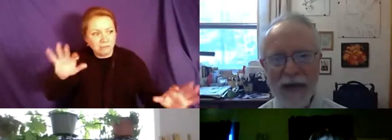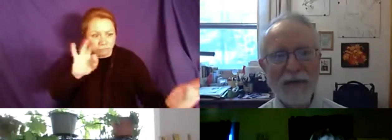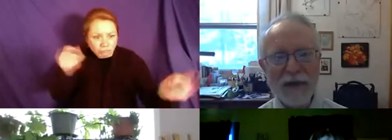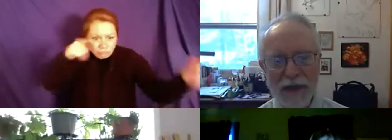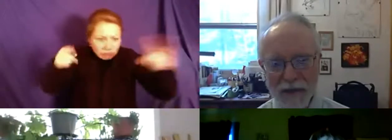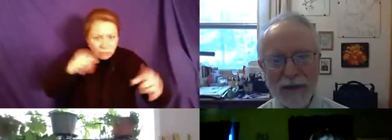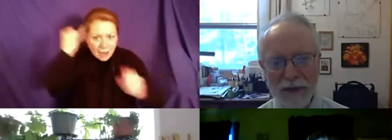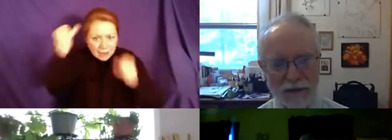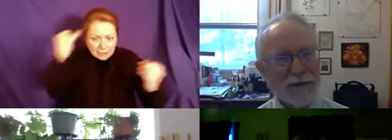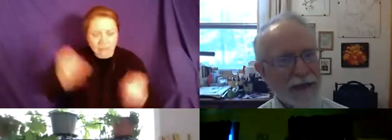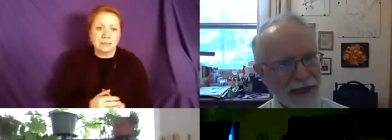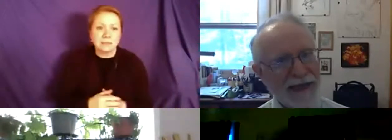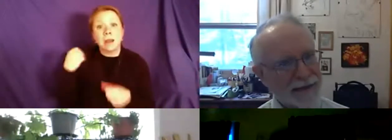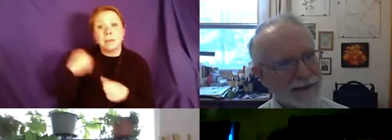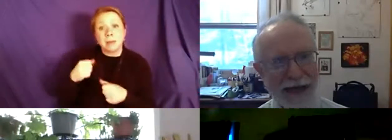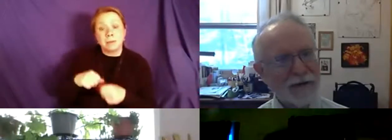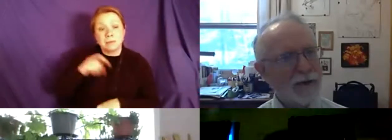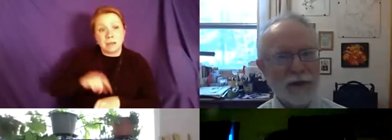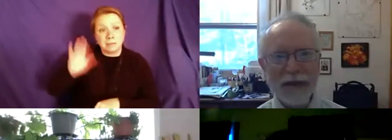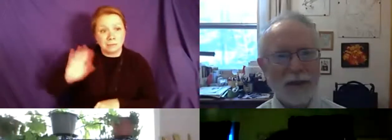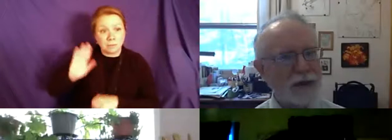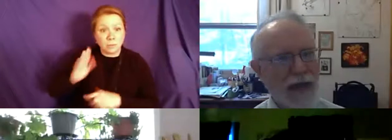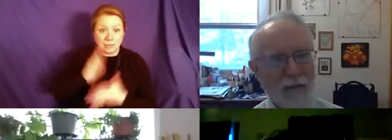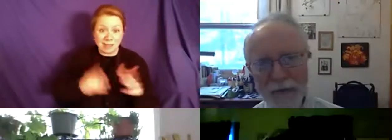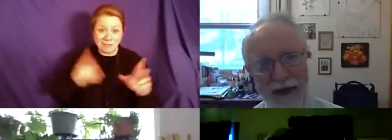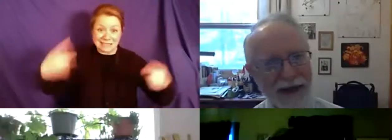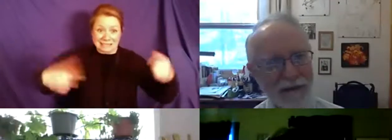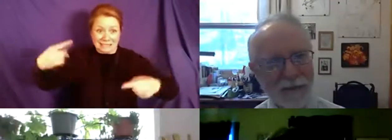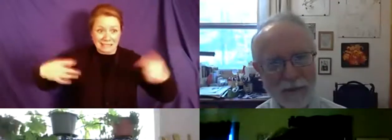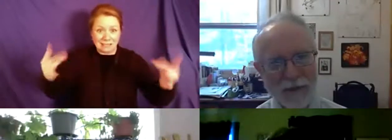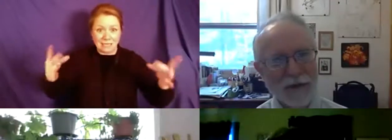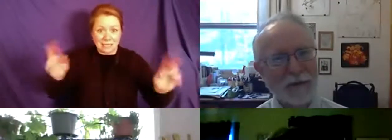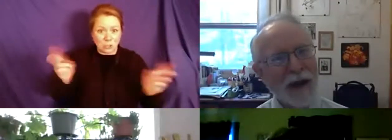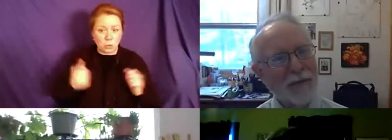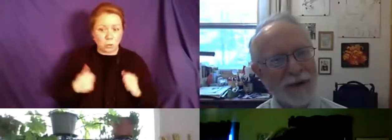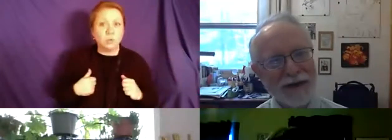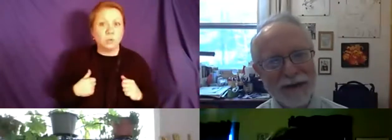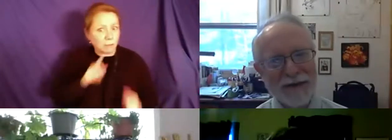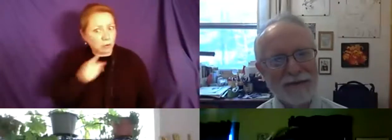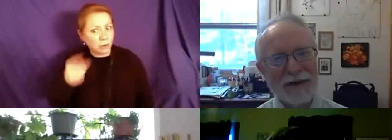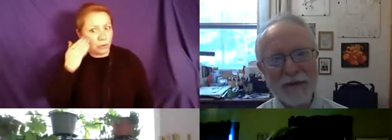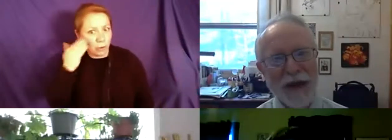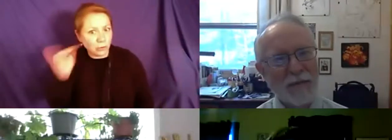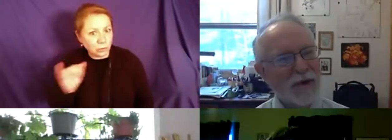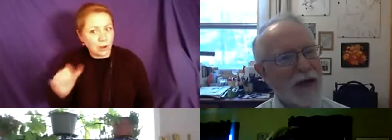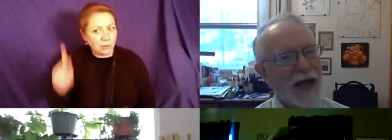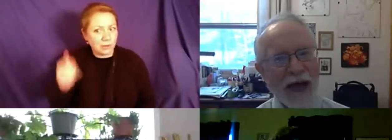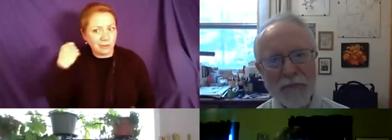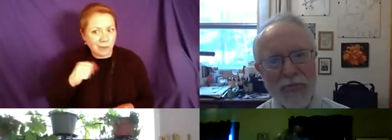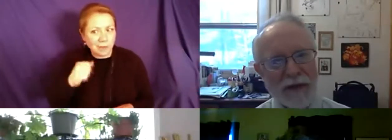remember times when certain controversial issues came up that I'm sure you remember and others of you